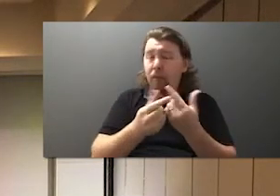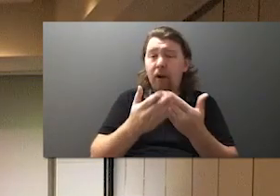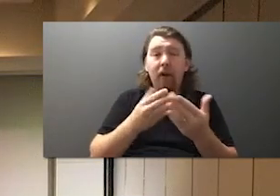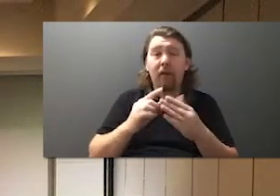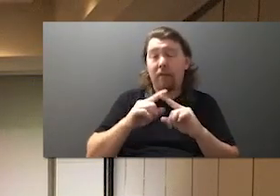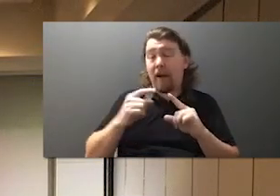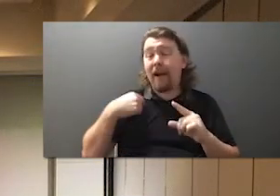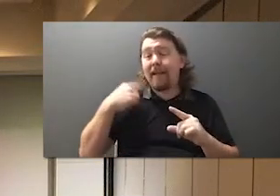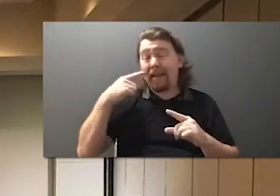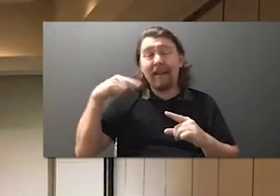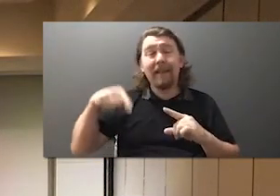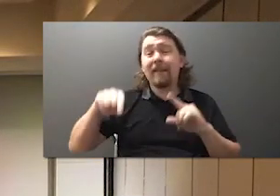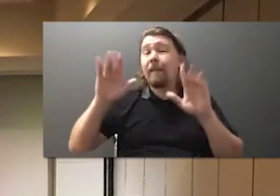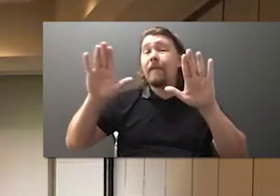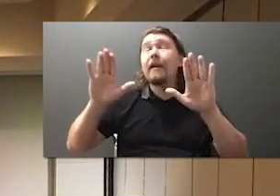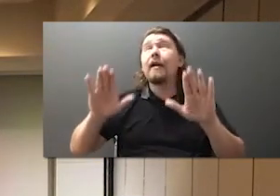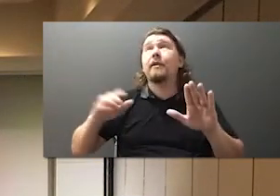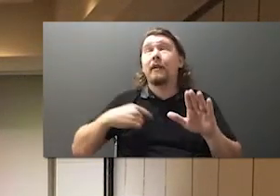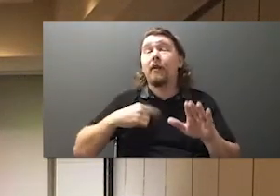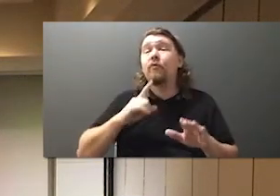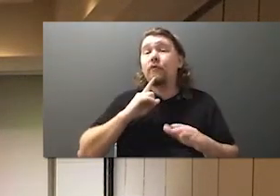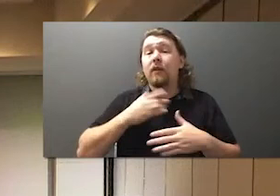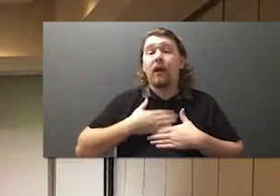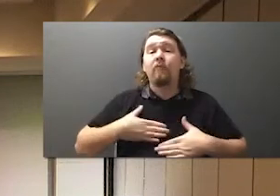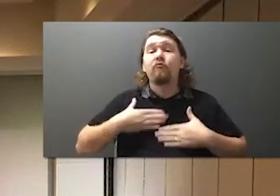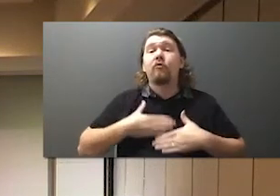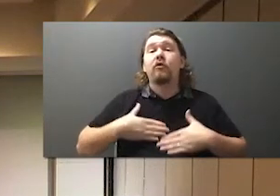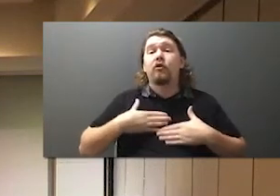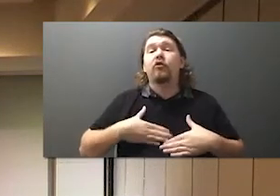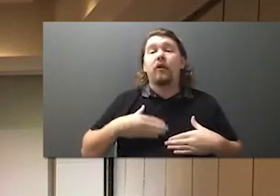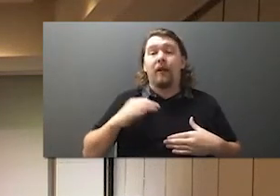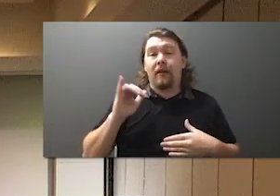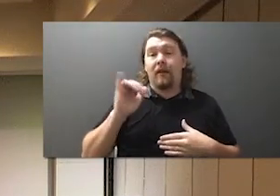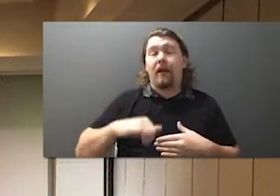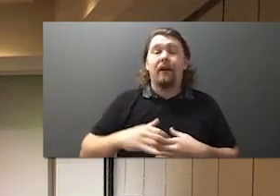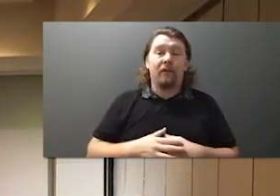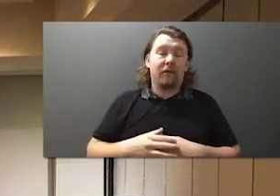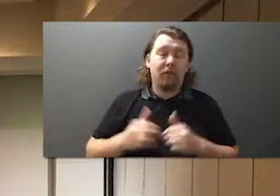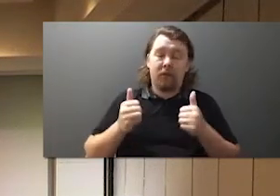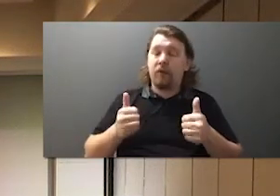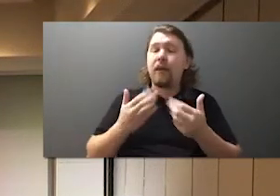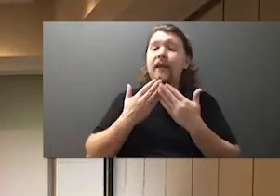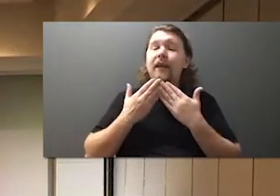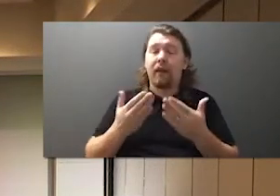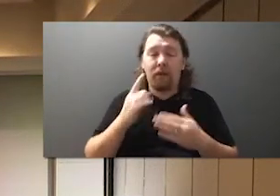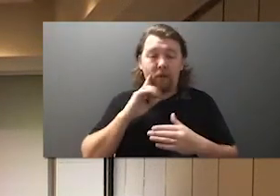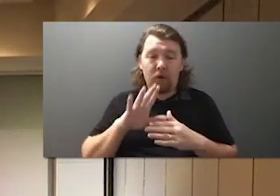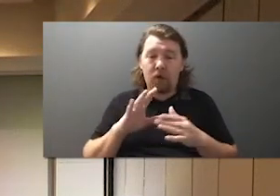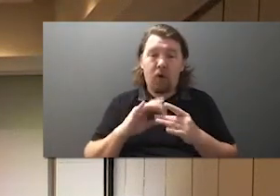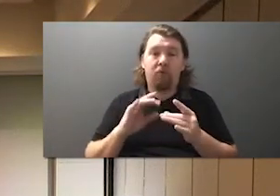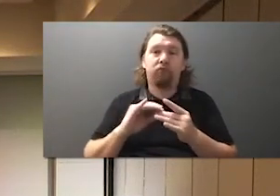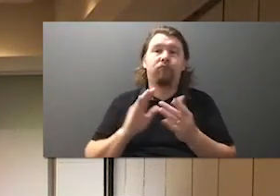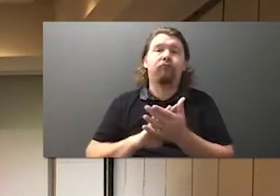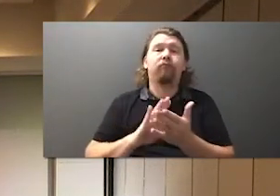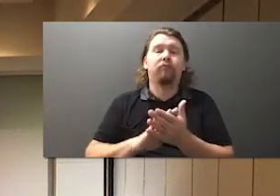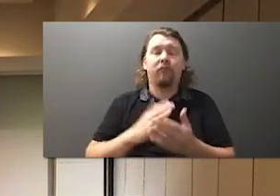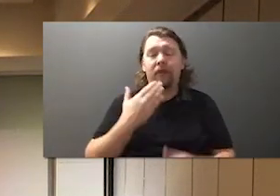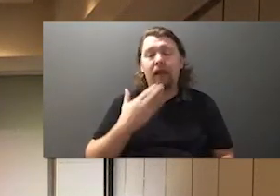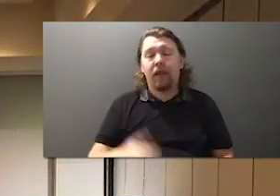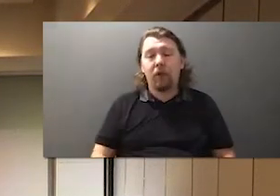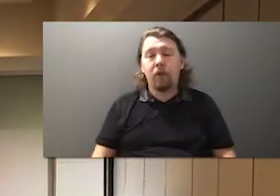is or anything. I think this is a fabulous one. I really do appreciate that compliment. Thank you very, very much.